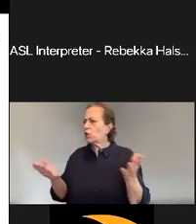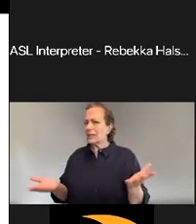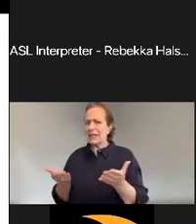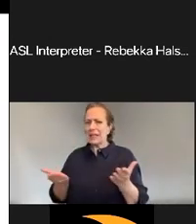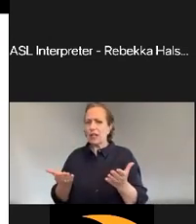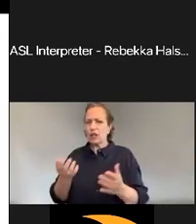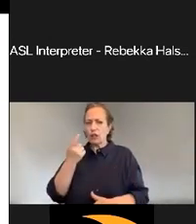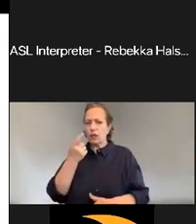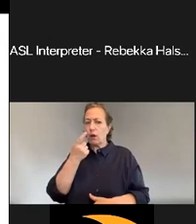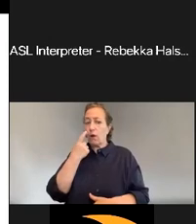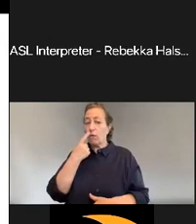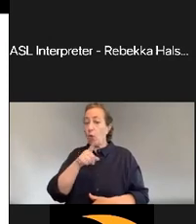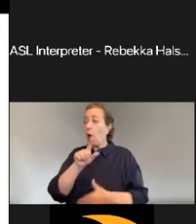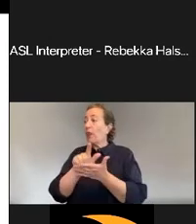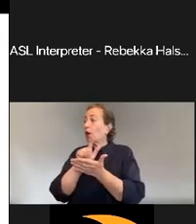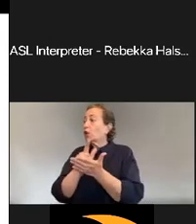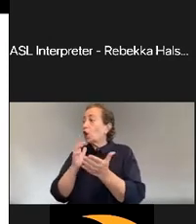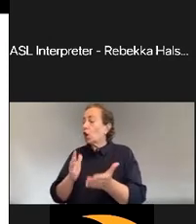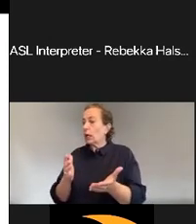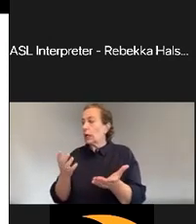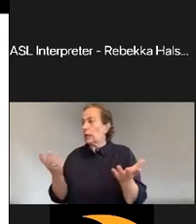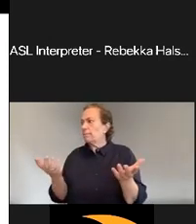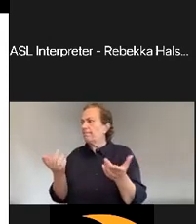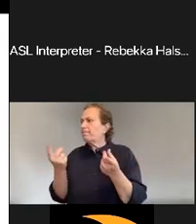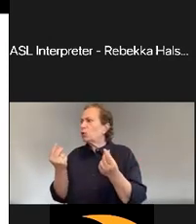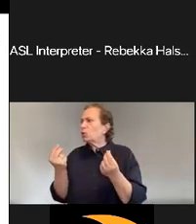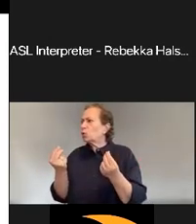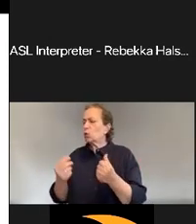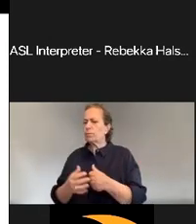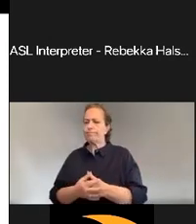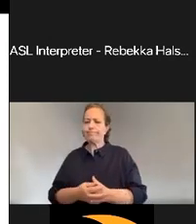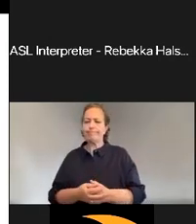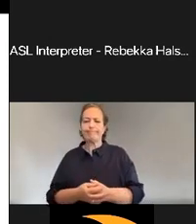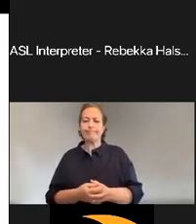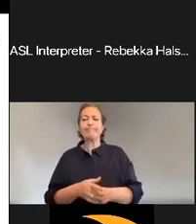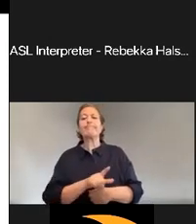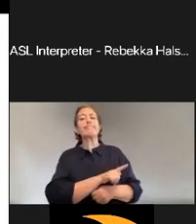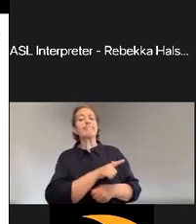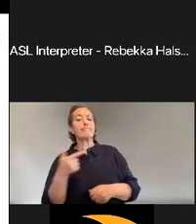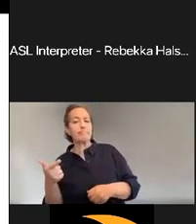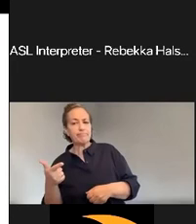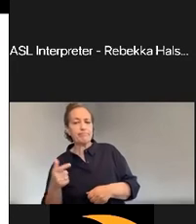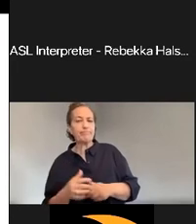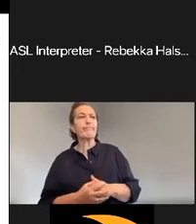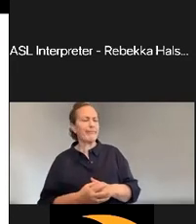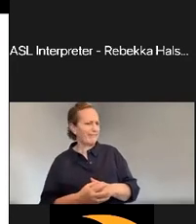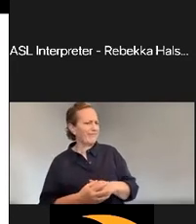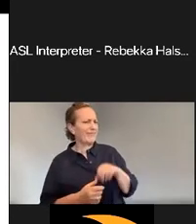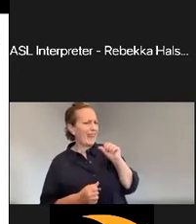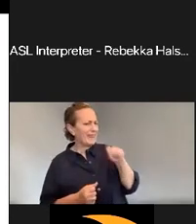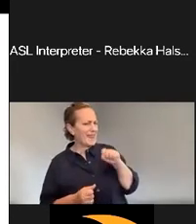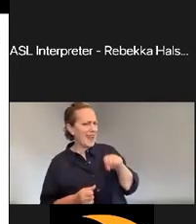addressing his new disability? Yeah, so I think that this is really goes to the importance